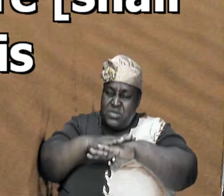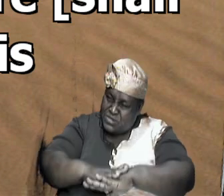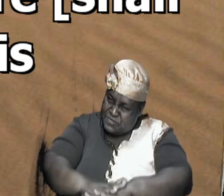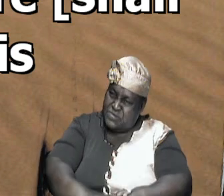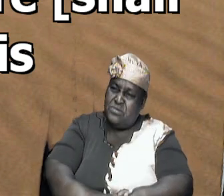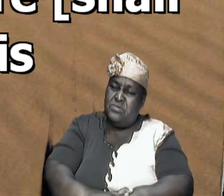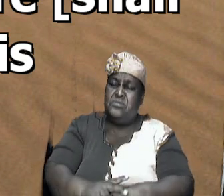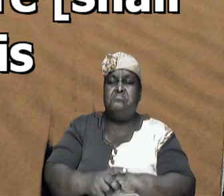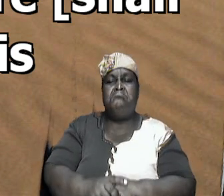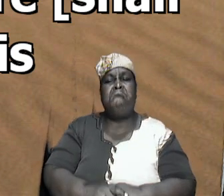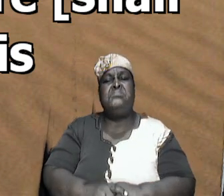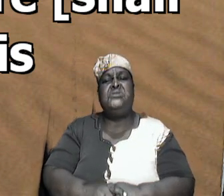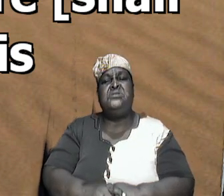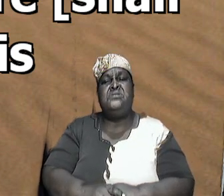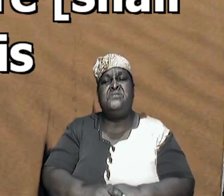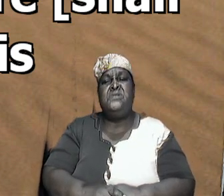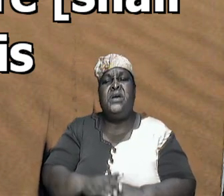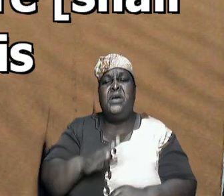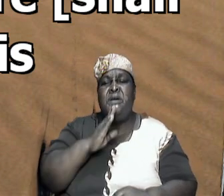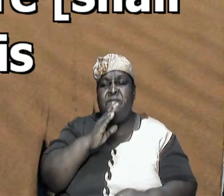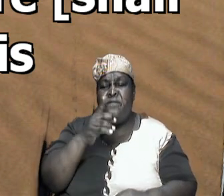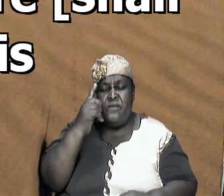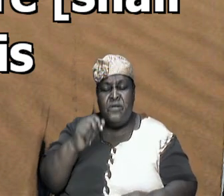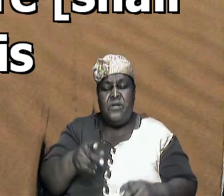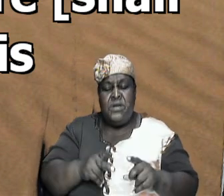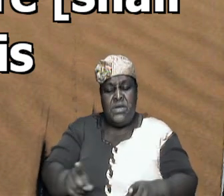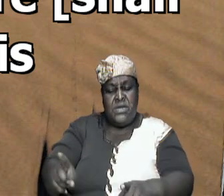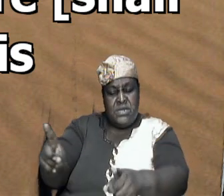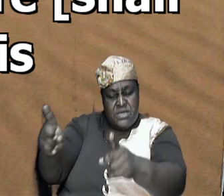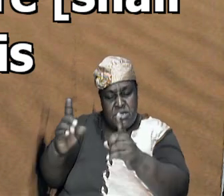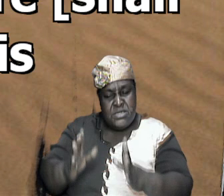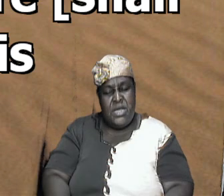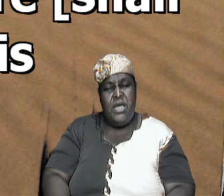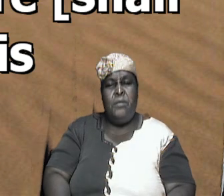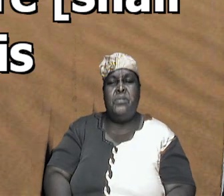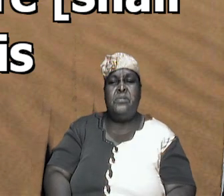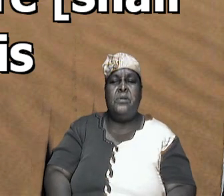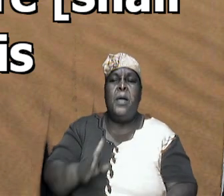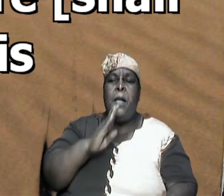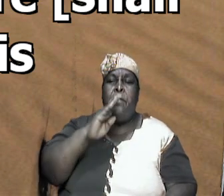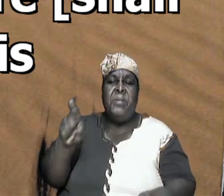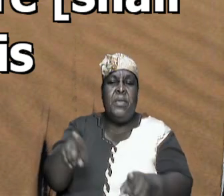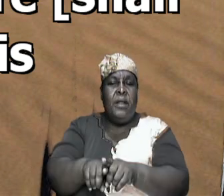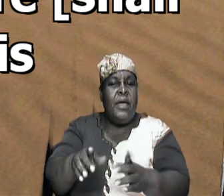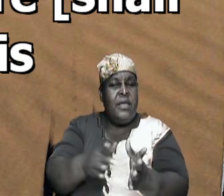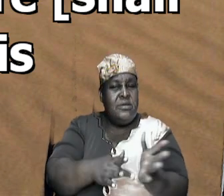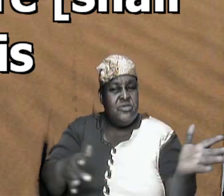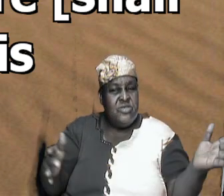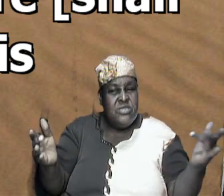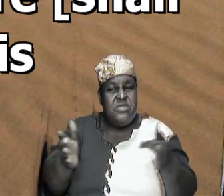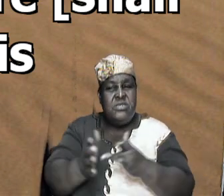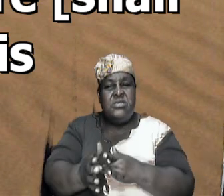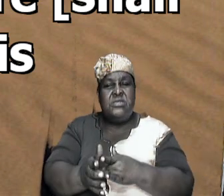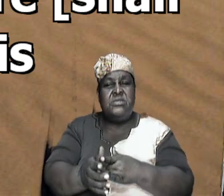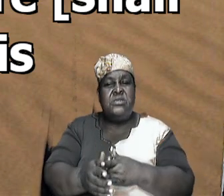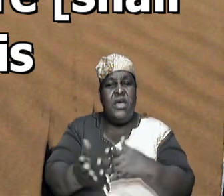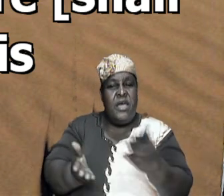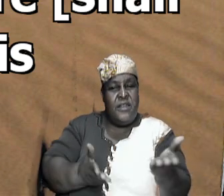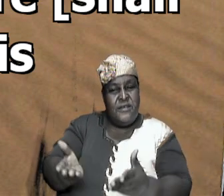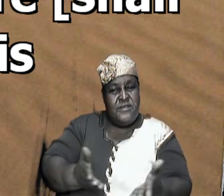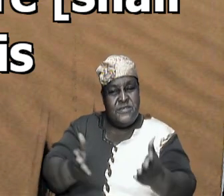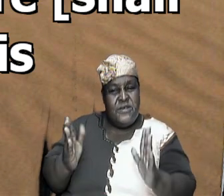It is sufficient for the disciples to be as his master, and a